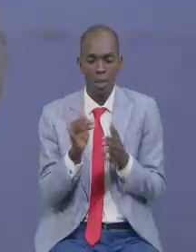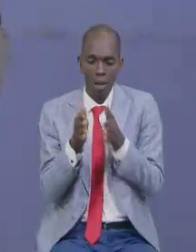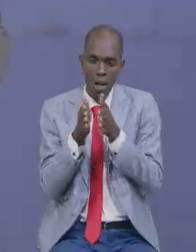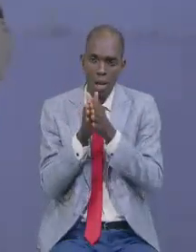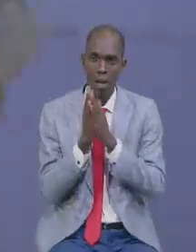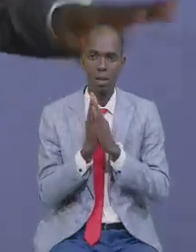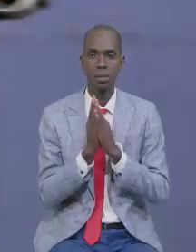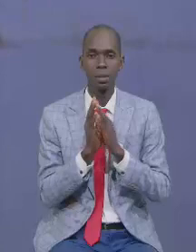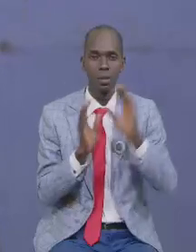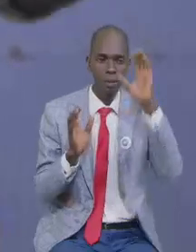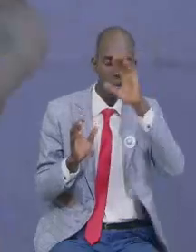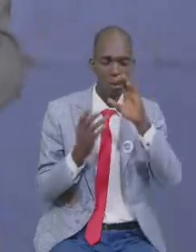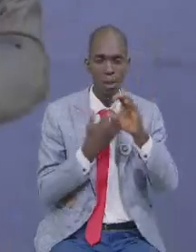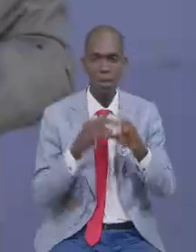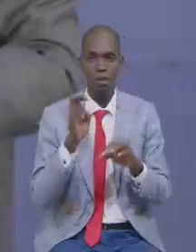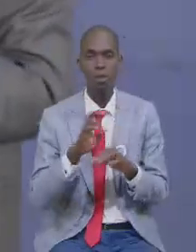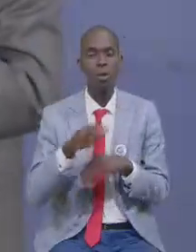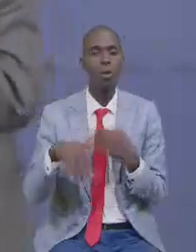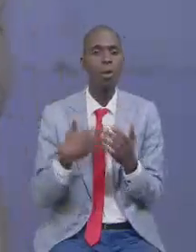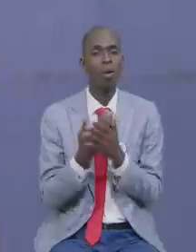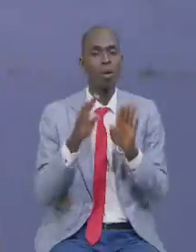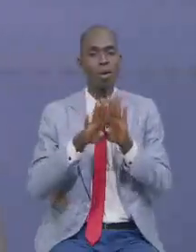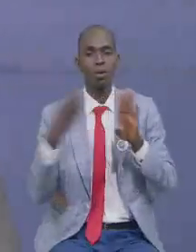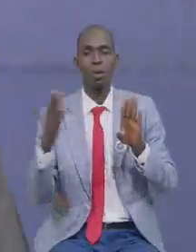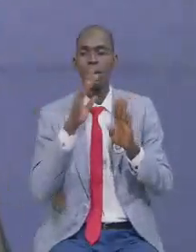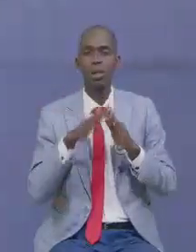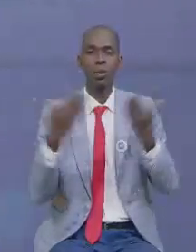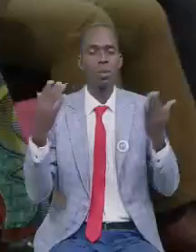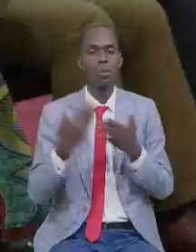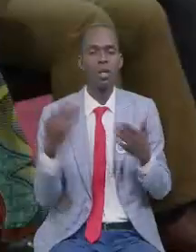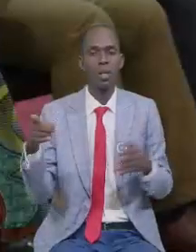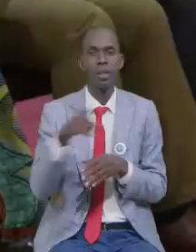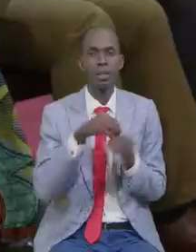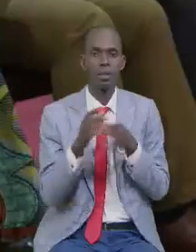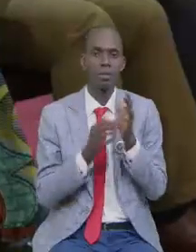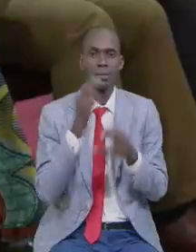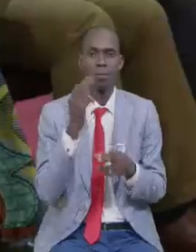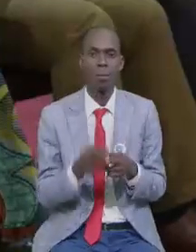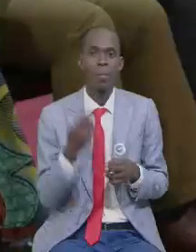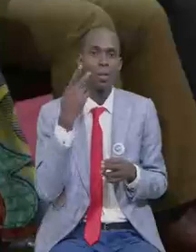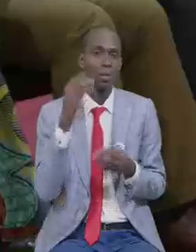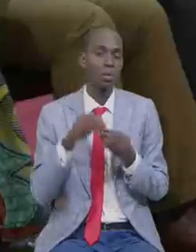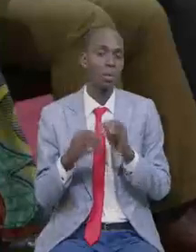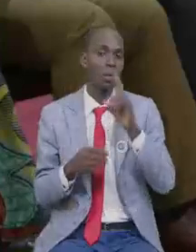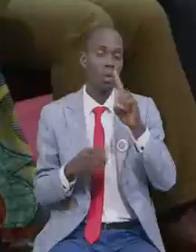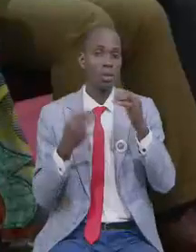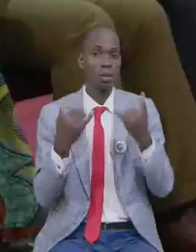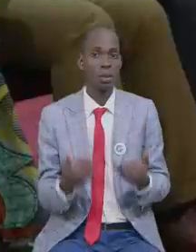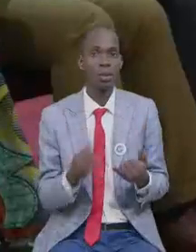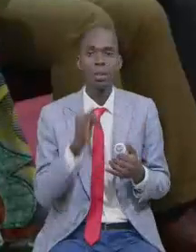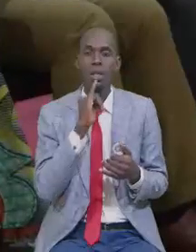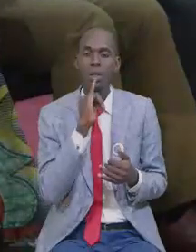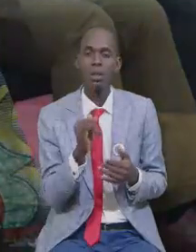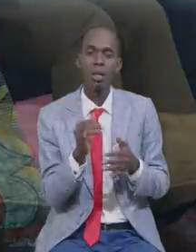and knock, all doors are open before you. We're looking at number one now. Number one is ask